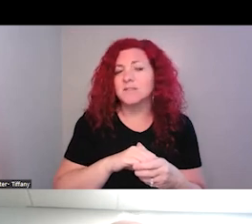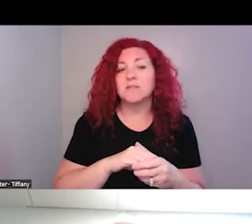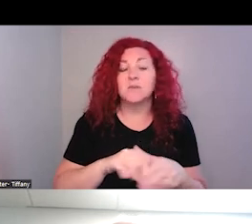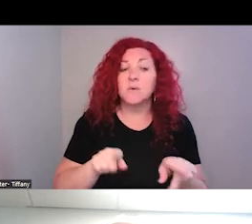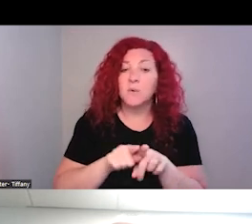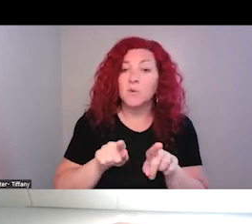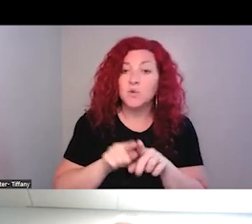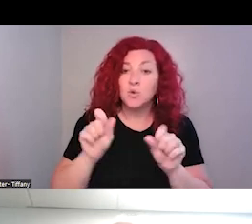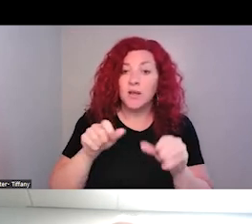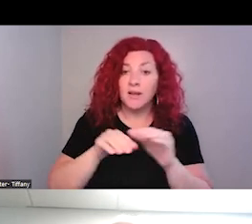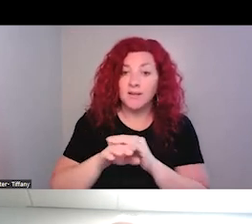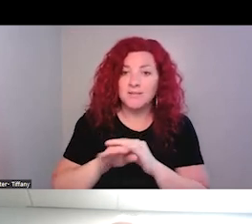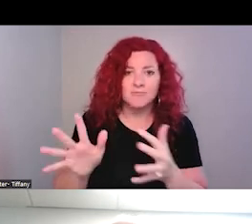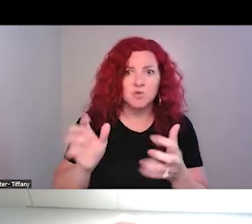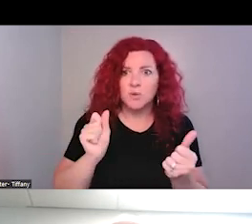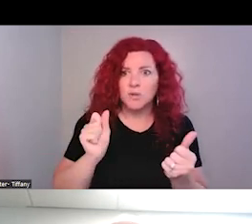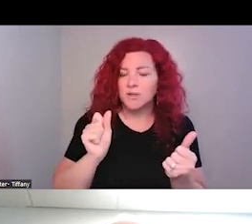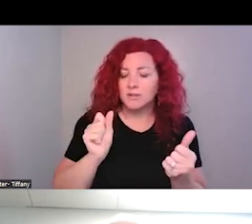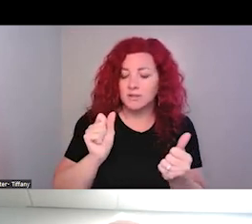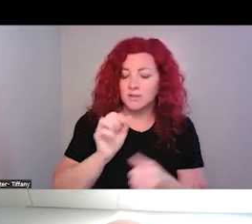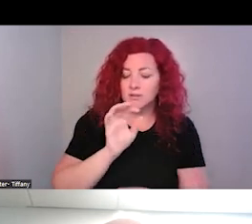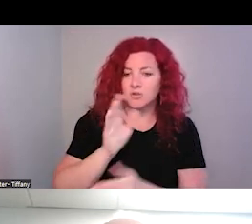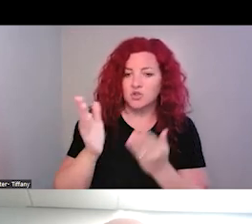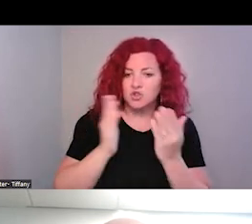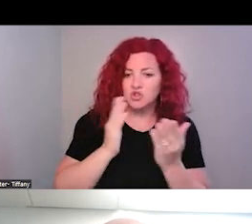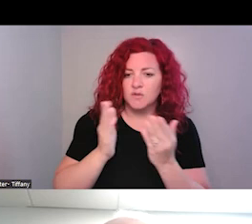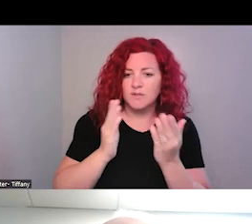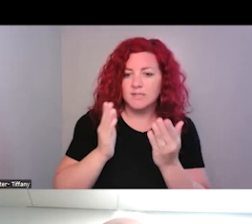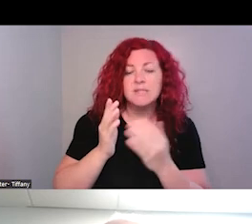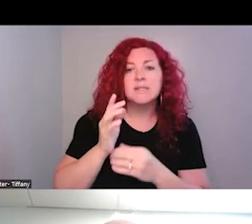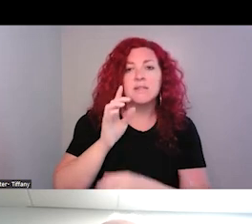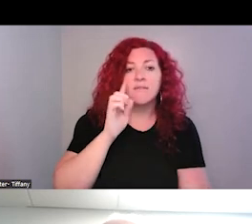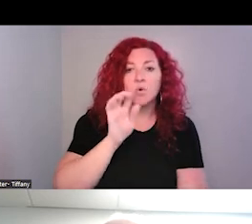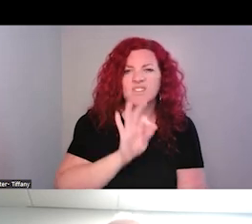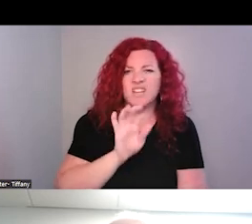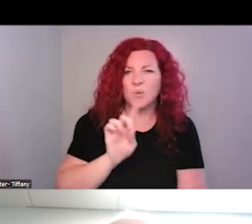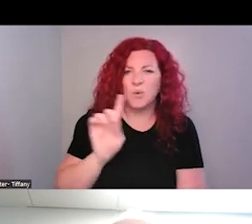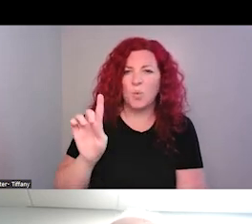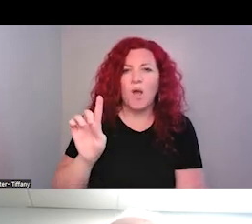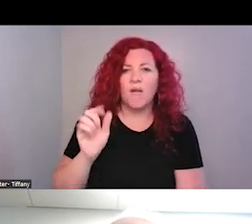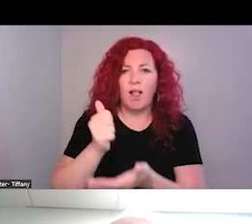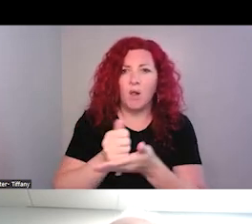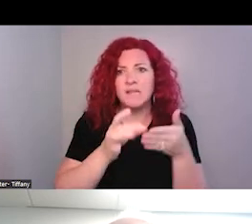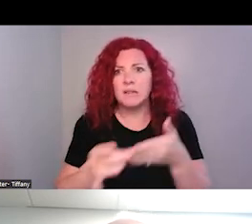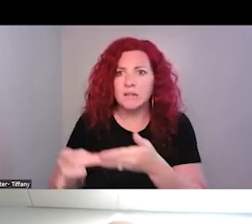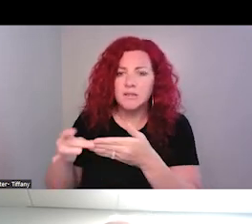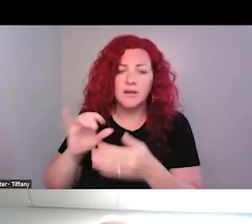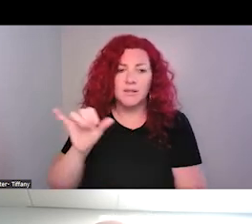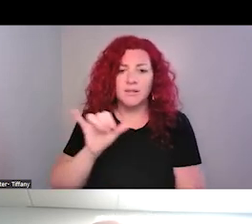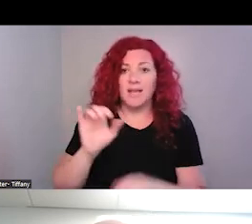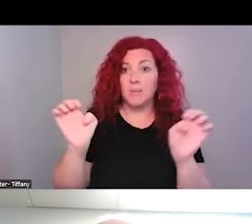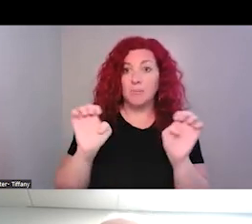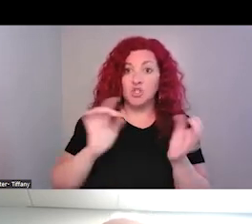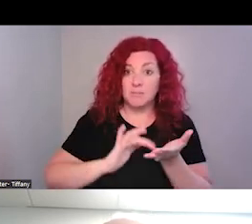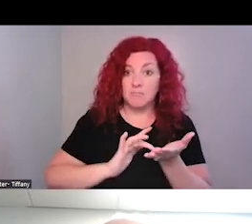access 911 services for which 911 is the gateway, such as emergency medical services.